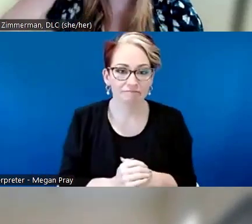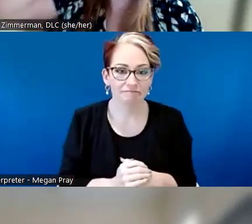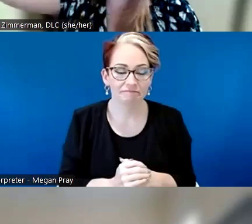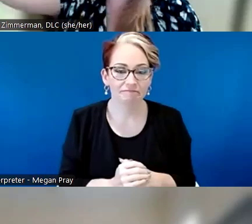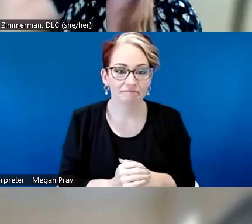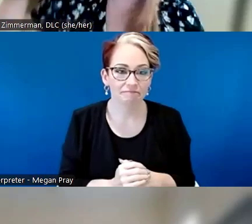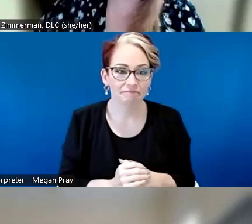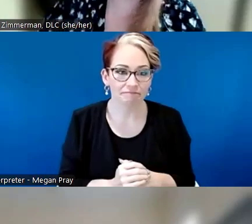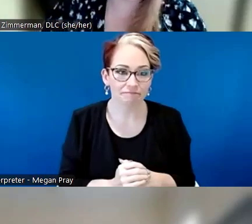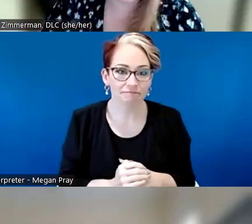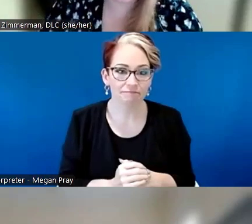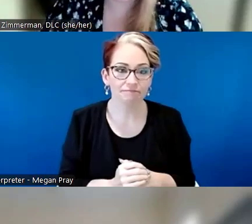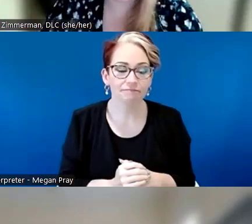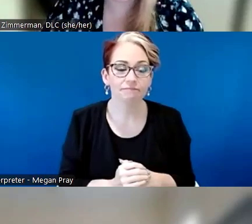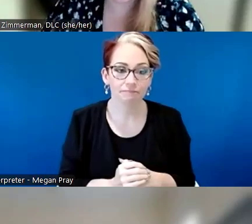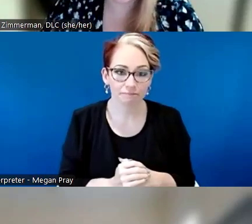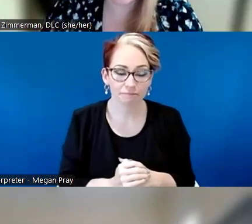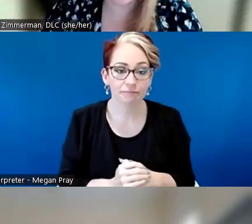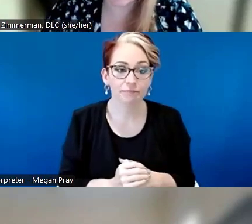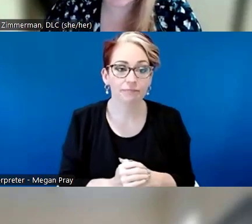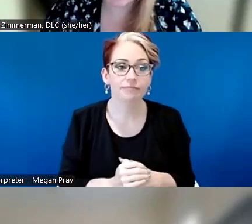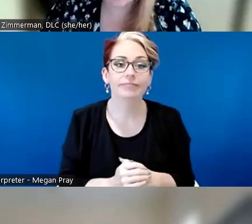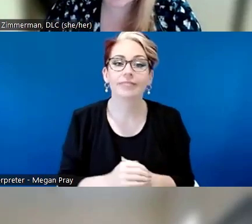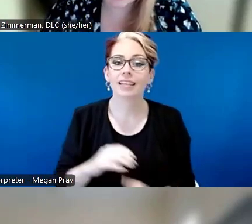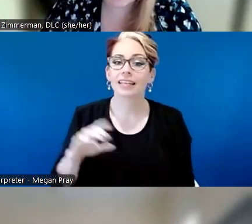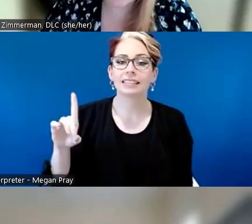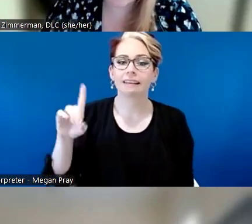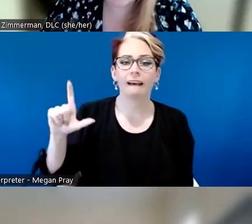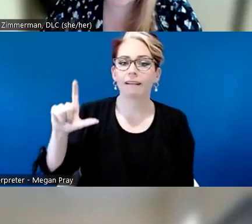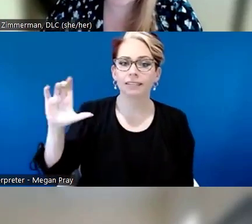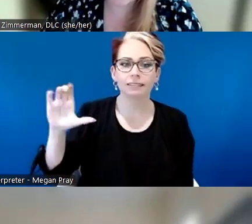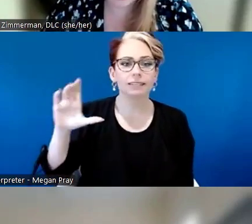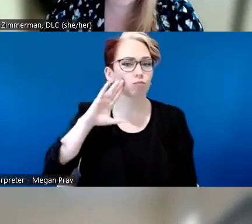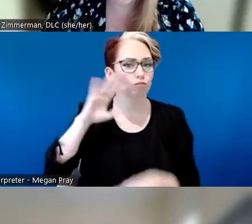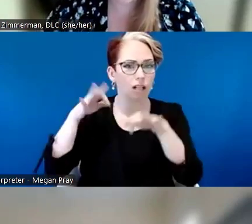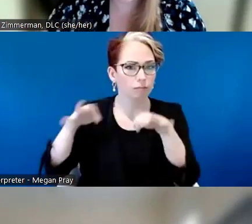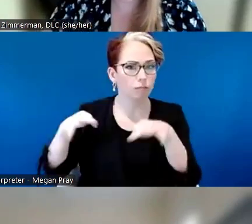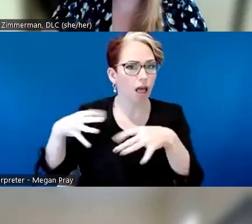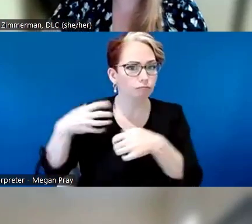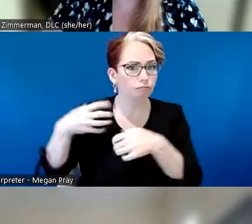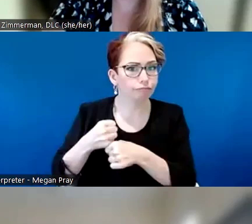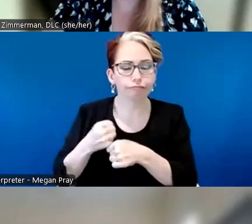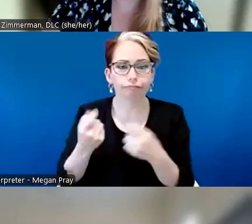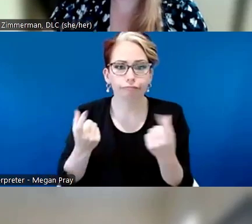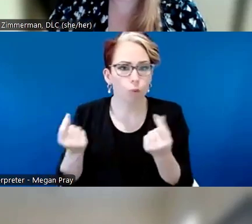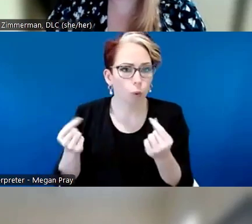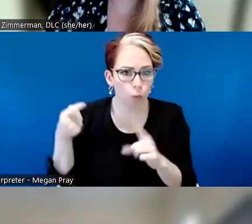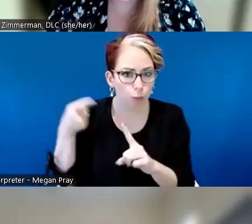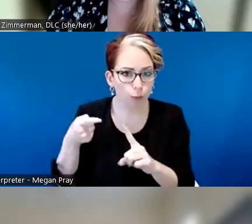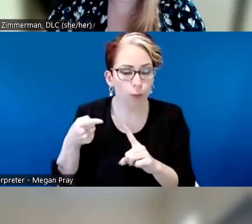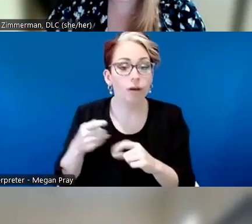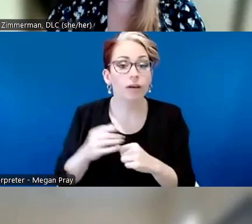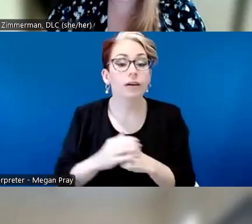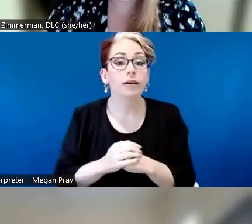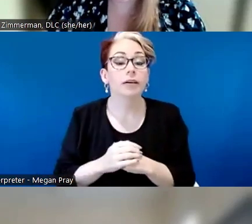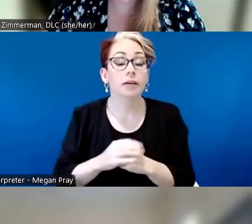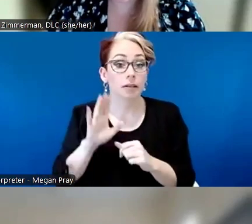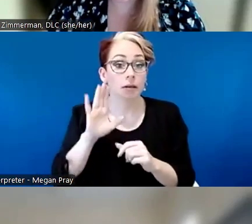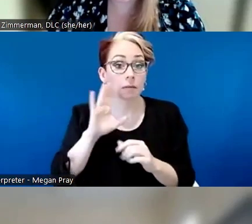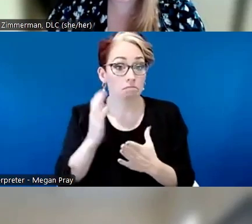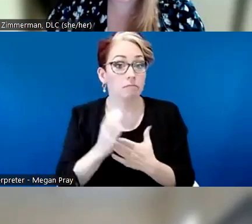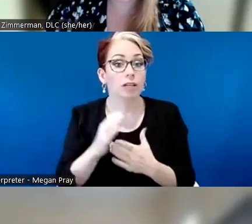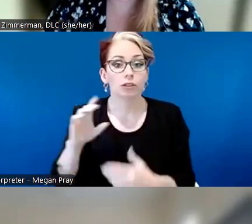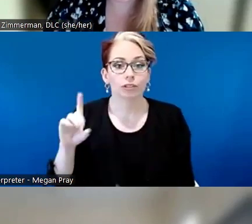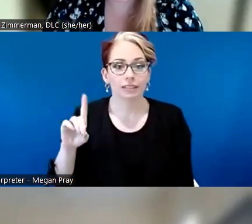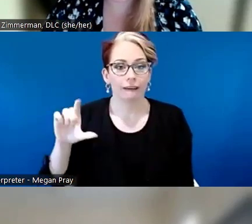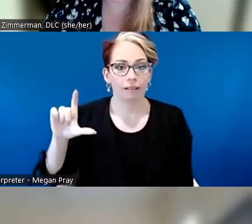So I'll introduce a little bit about Disability Law Center and what we do. On your screen, you'll see the DLC logo with